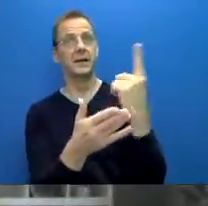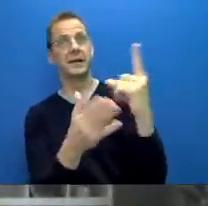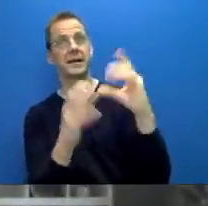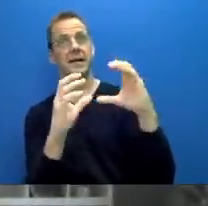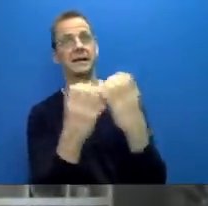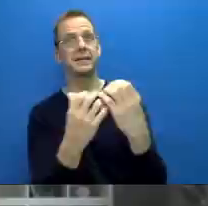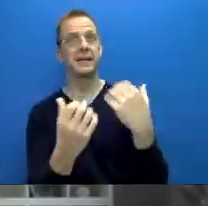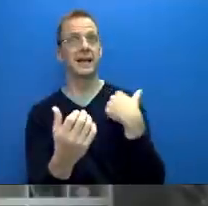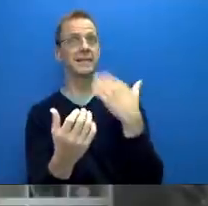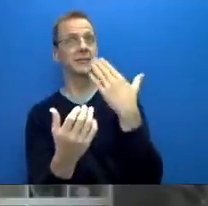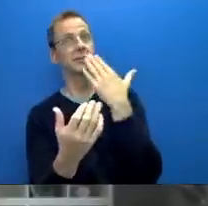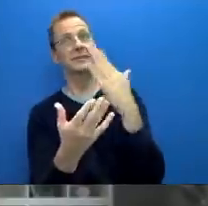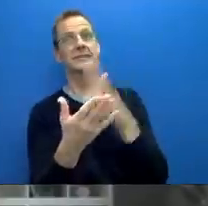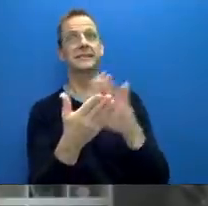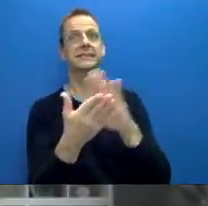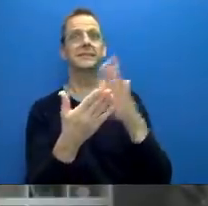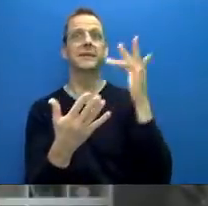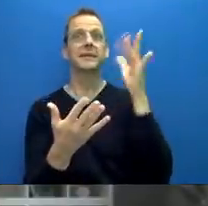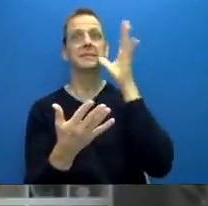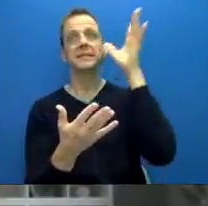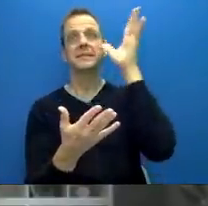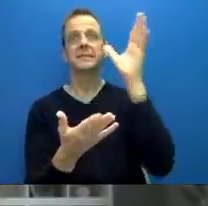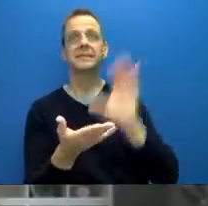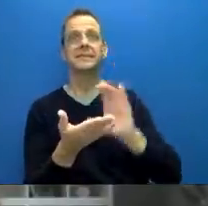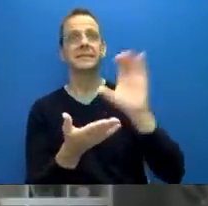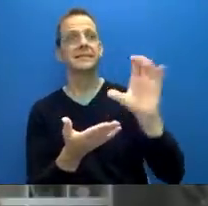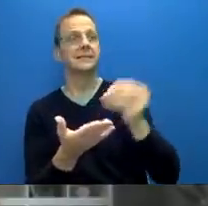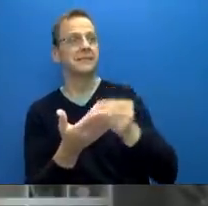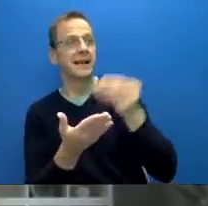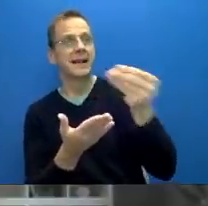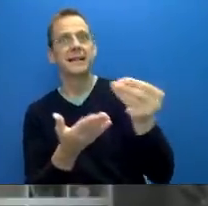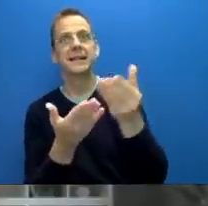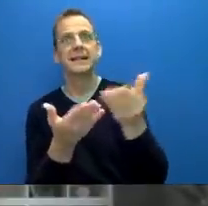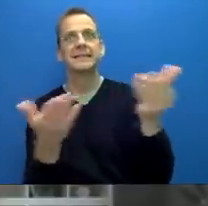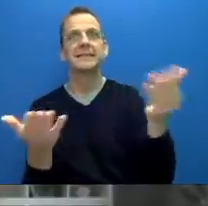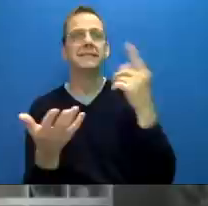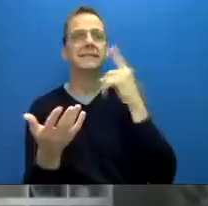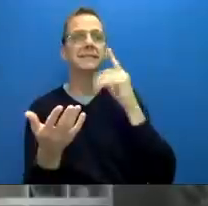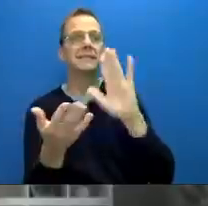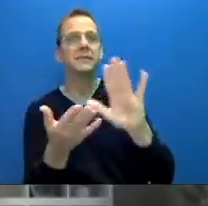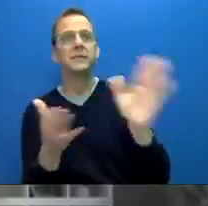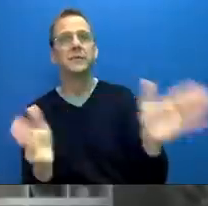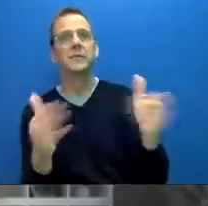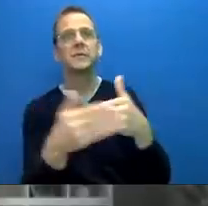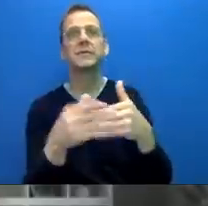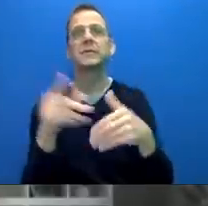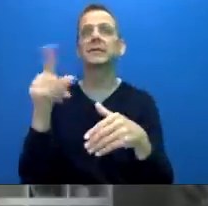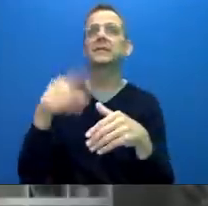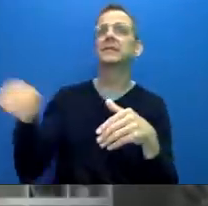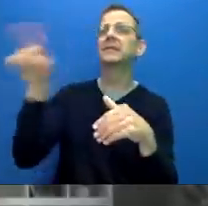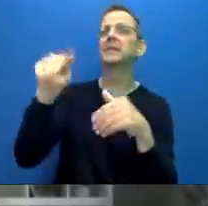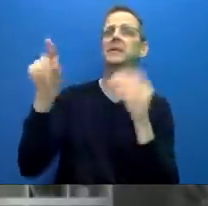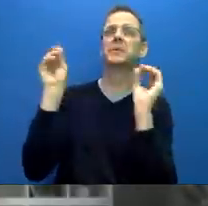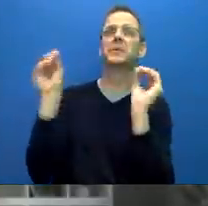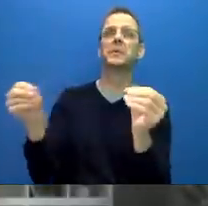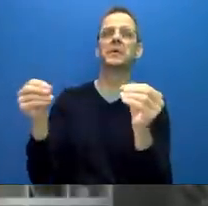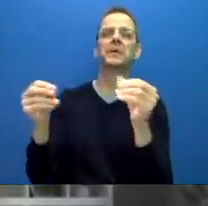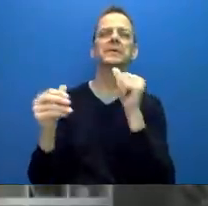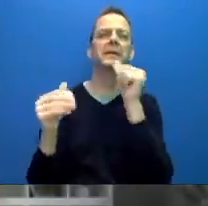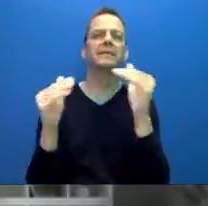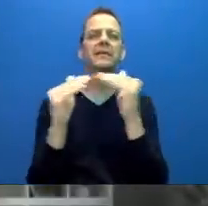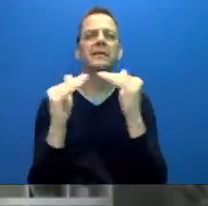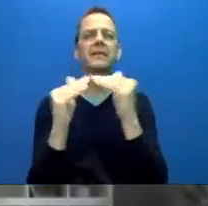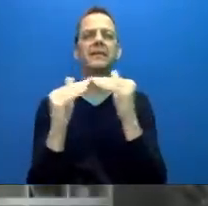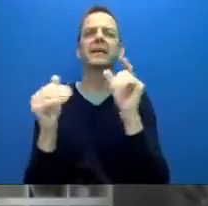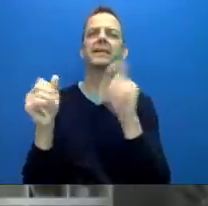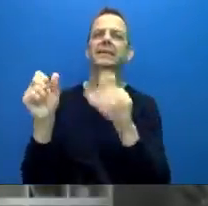I'd like to bring Connor Rizicki into this question as well. Connor, if you could let folks know where they could access the presentation